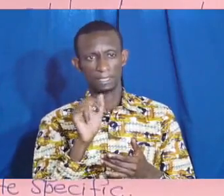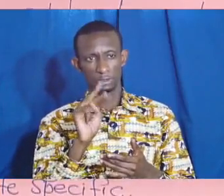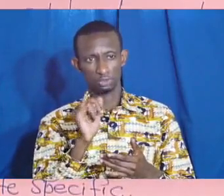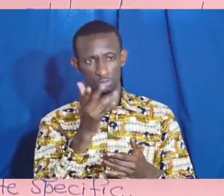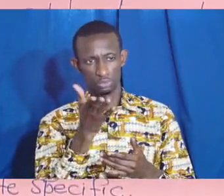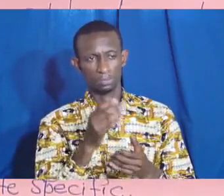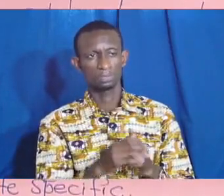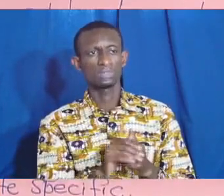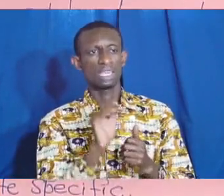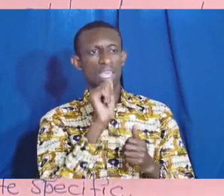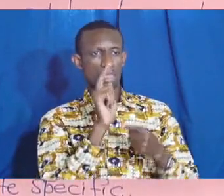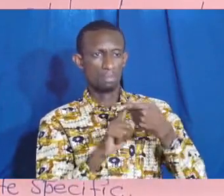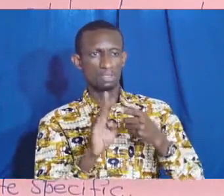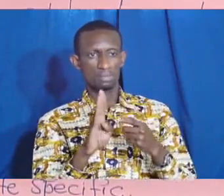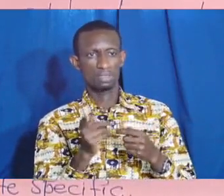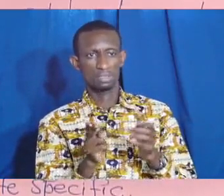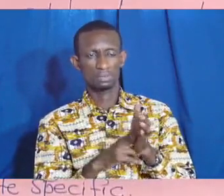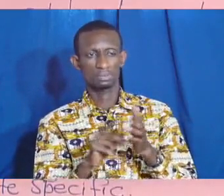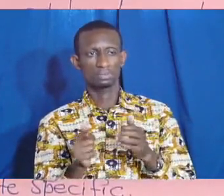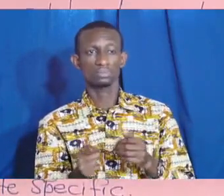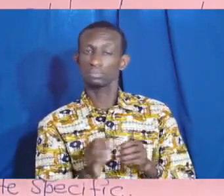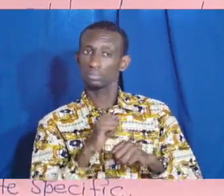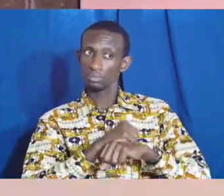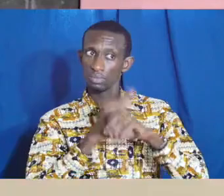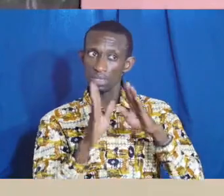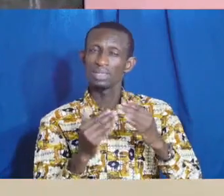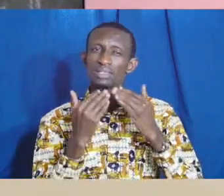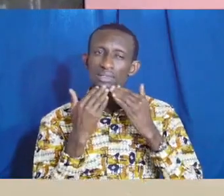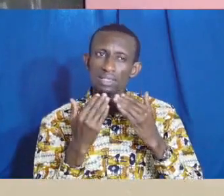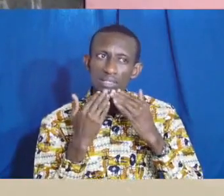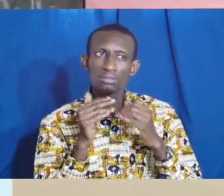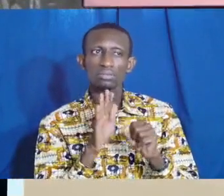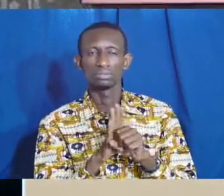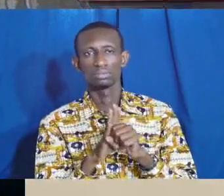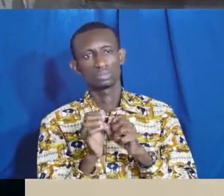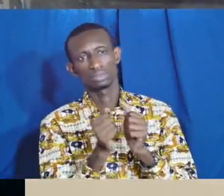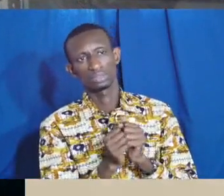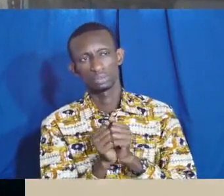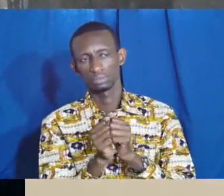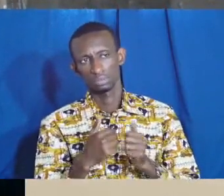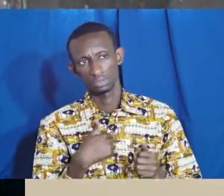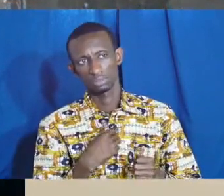So students, thank you very much for being with me in my lesson of today.